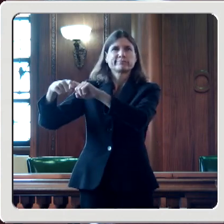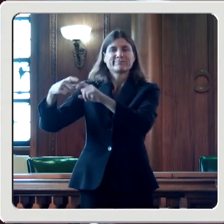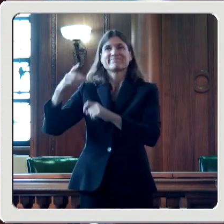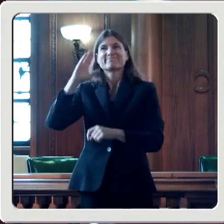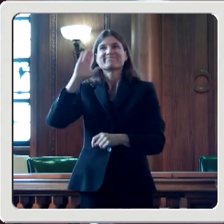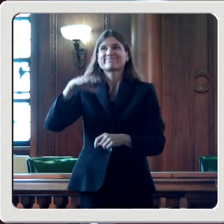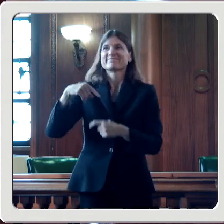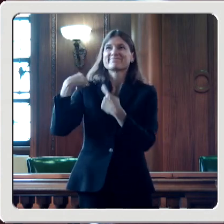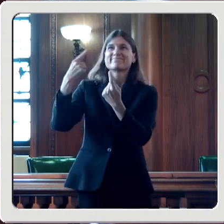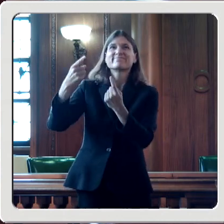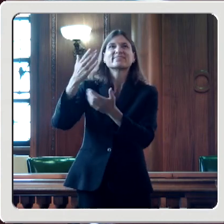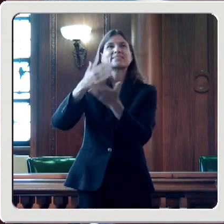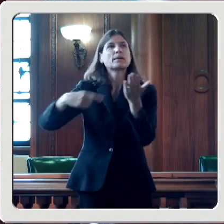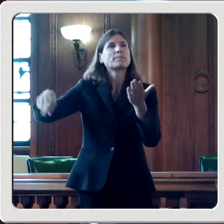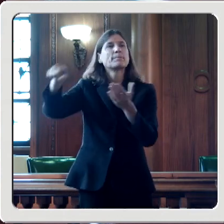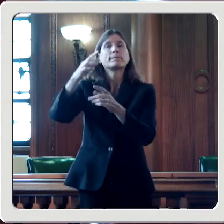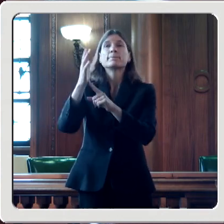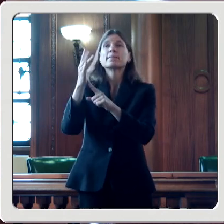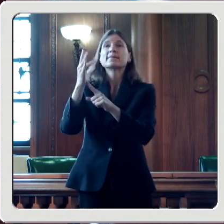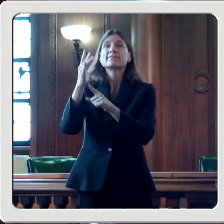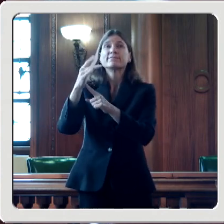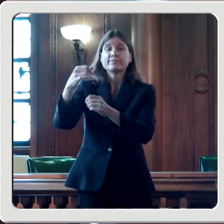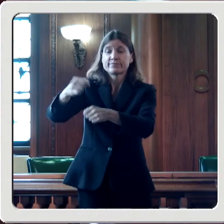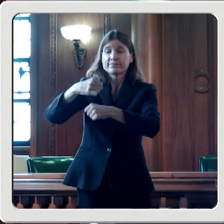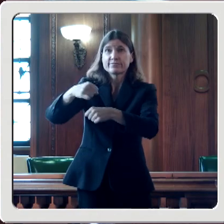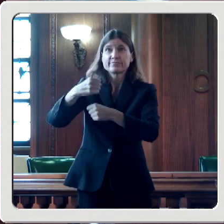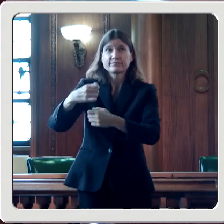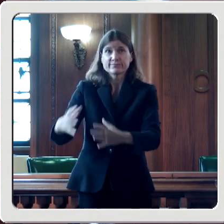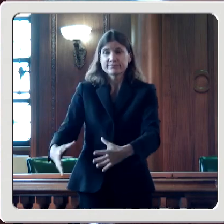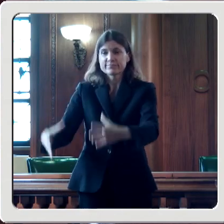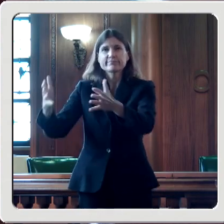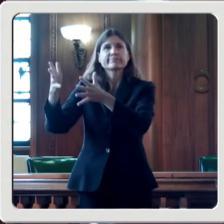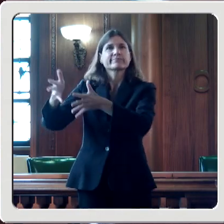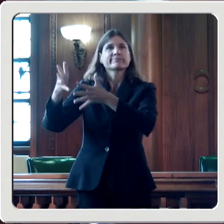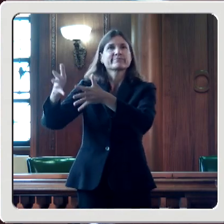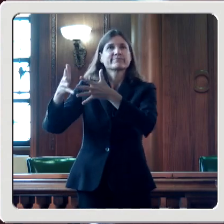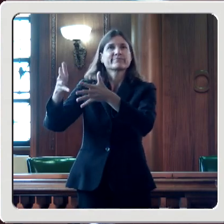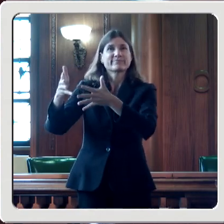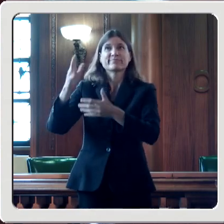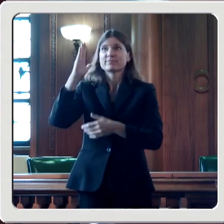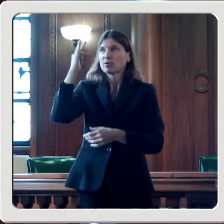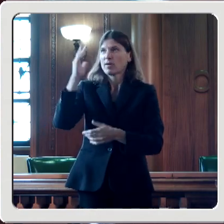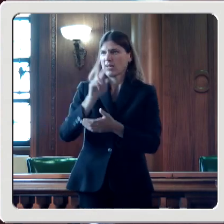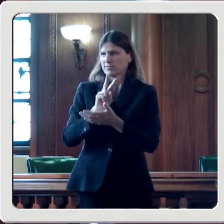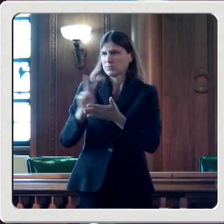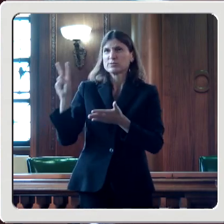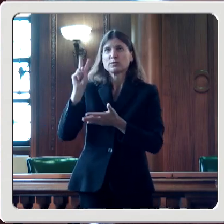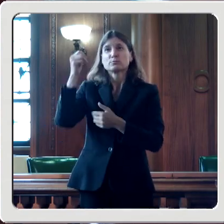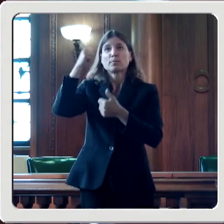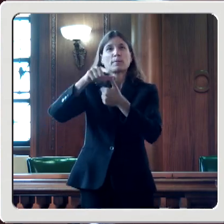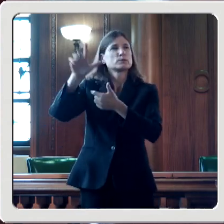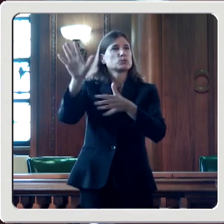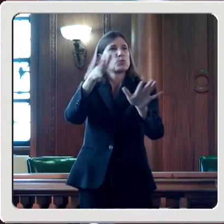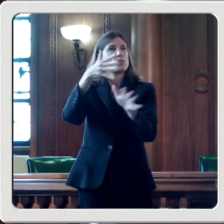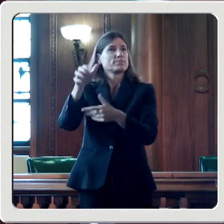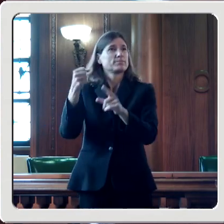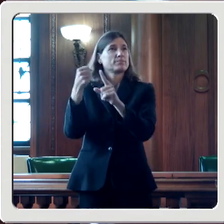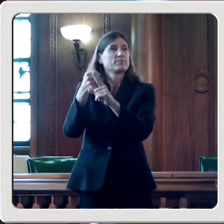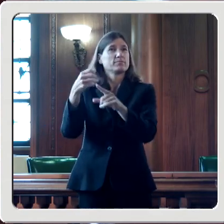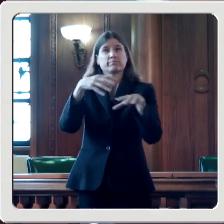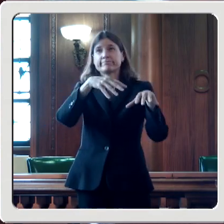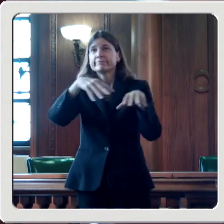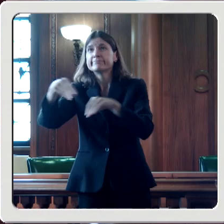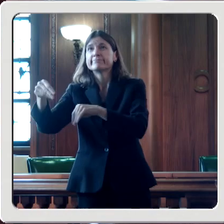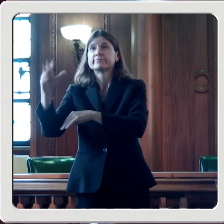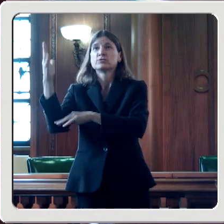Storm cleanup should be completed all this week. The Sear Arena, for all you hockey aficionados, will be